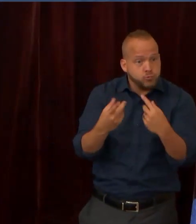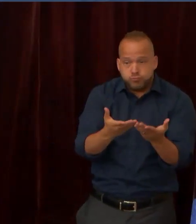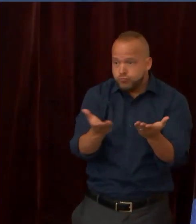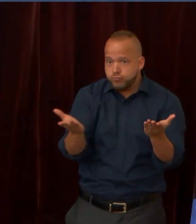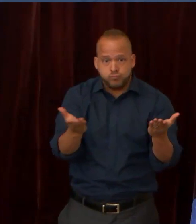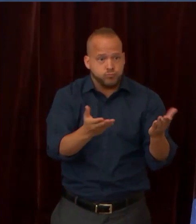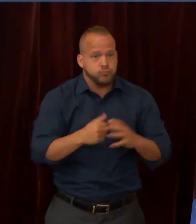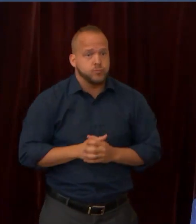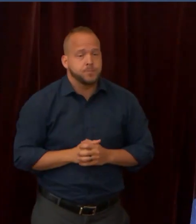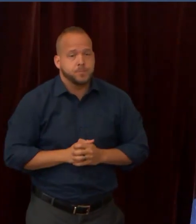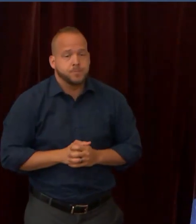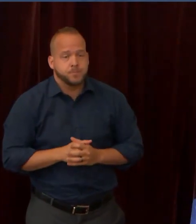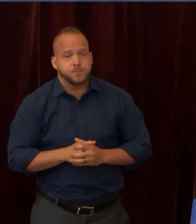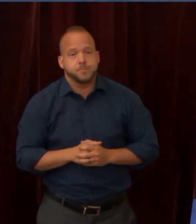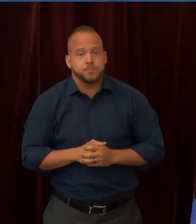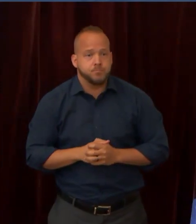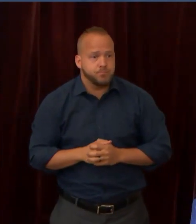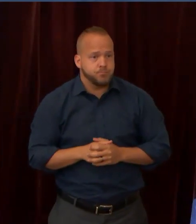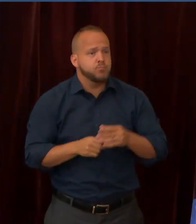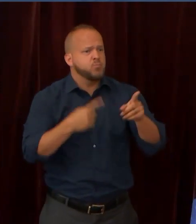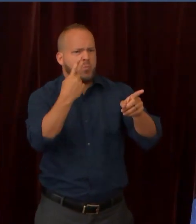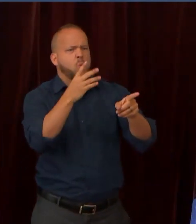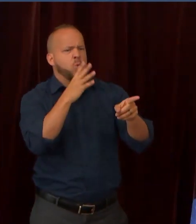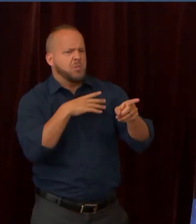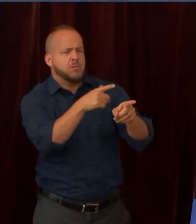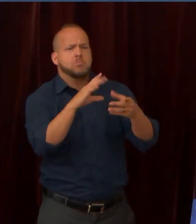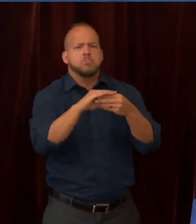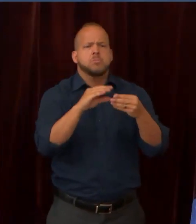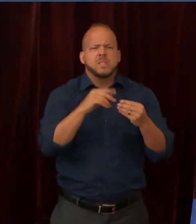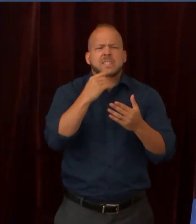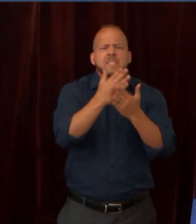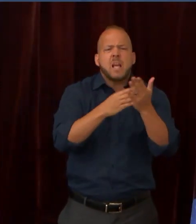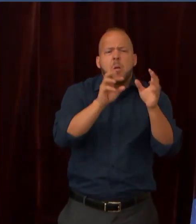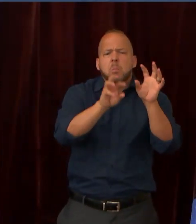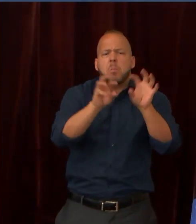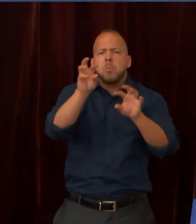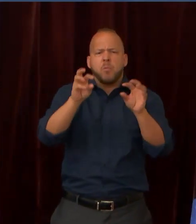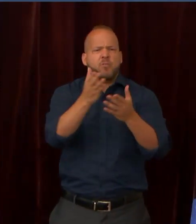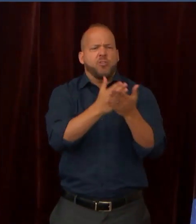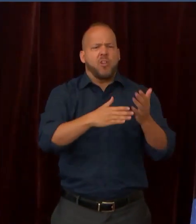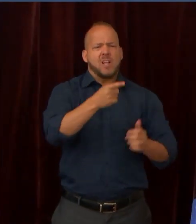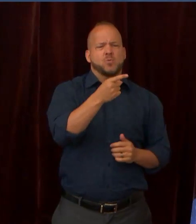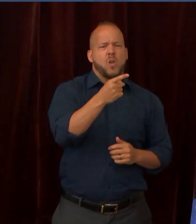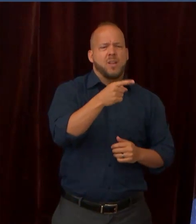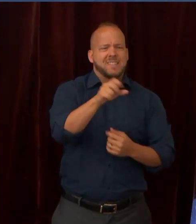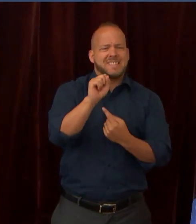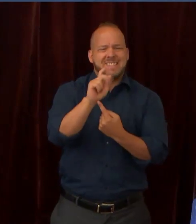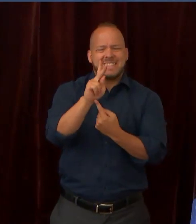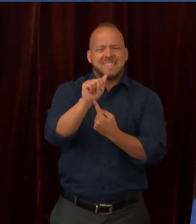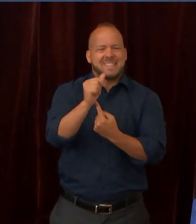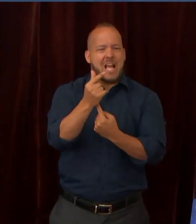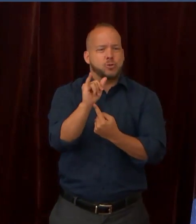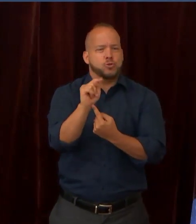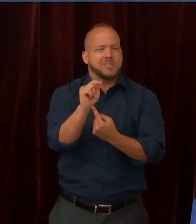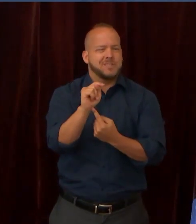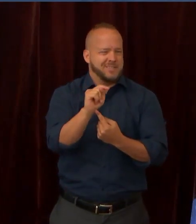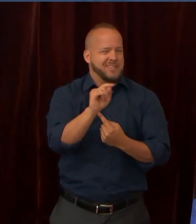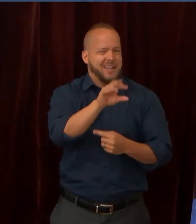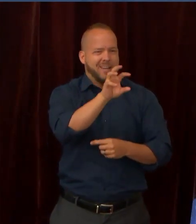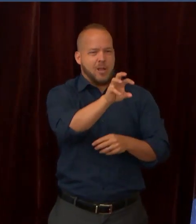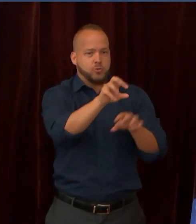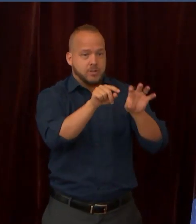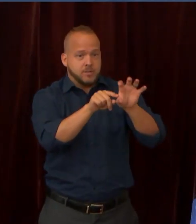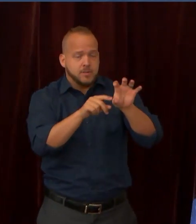some counties that are still in phase one, like Skagit County, have argued that the state's eligibility metric makes it impossible for them